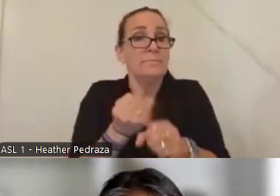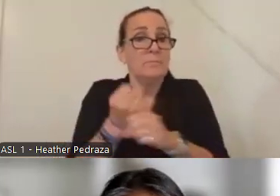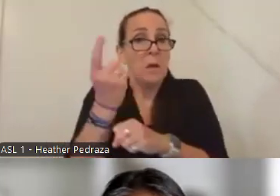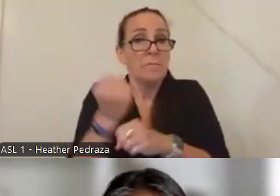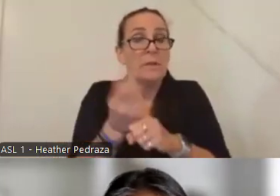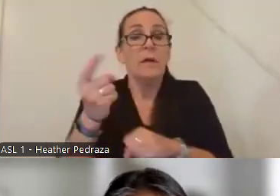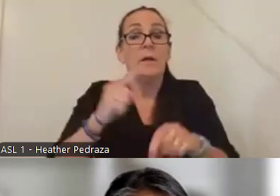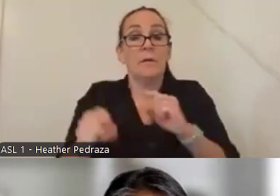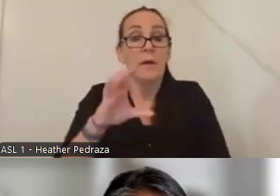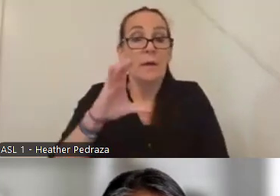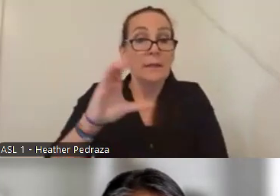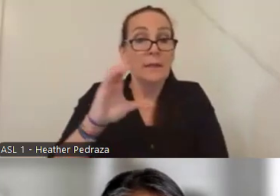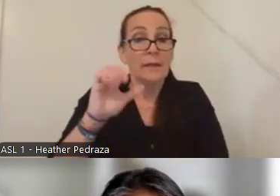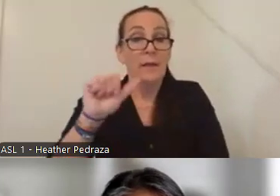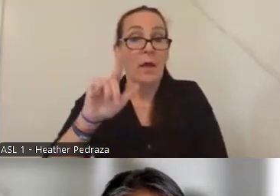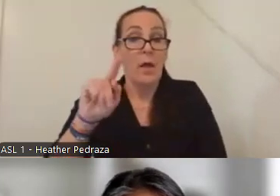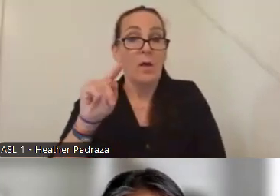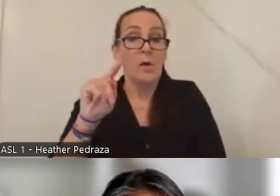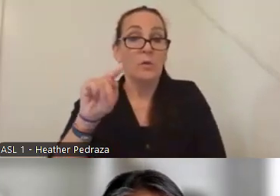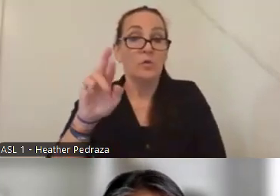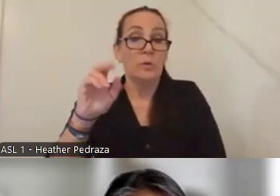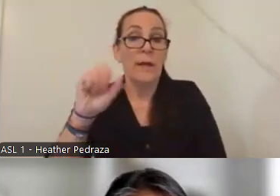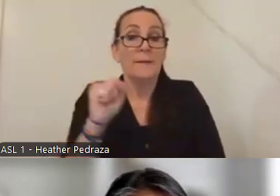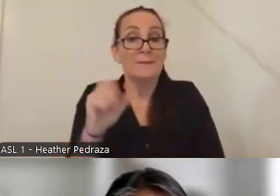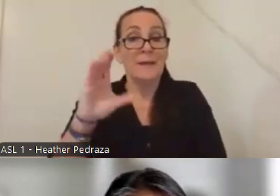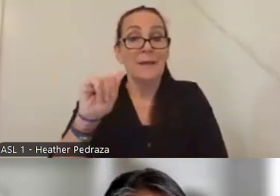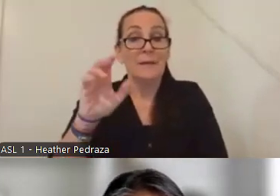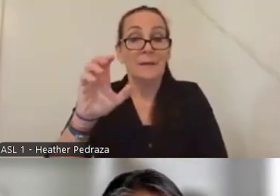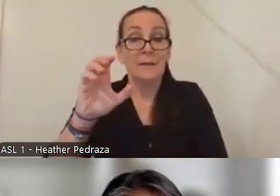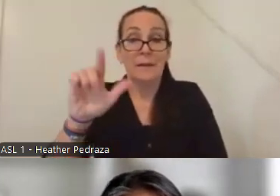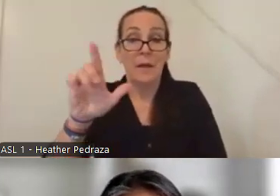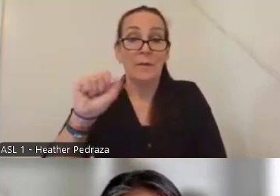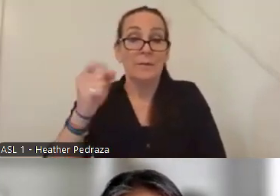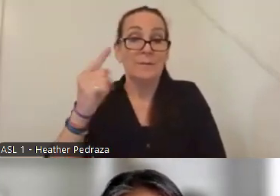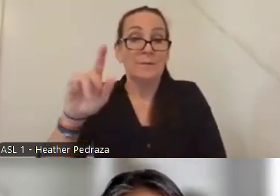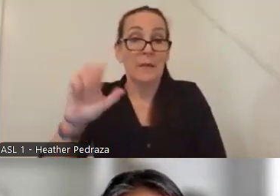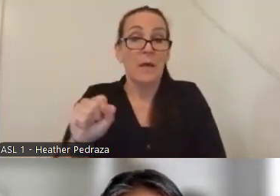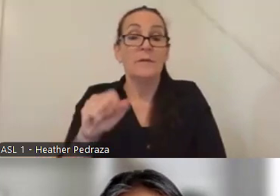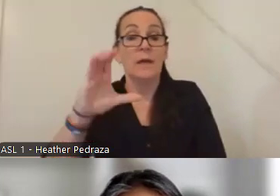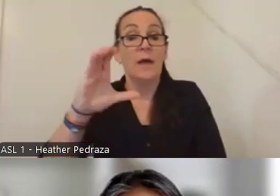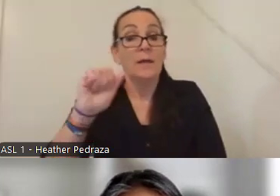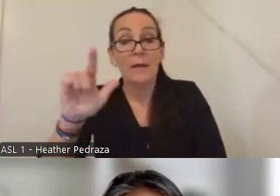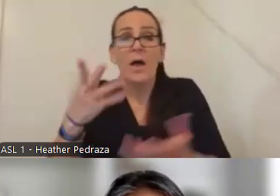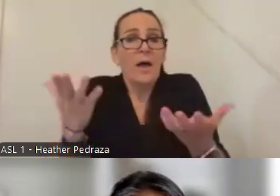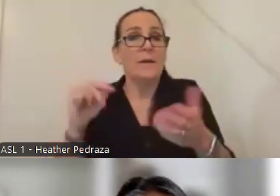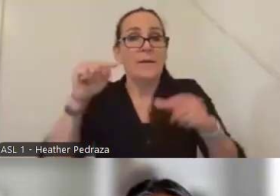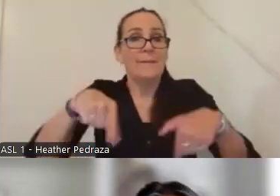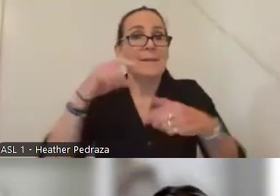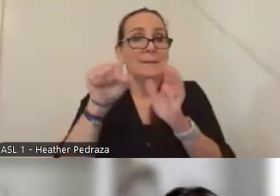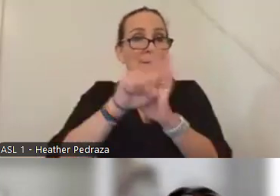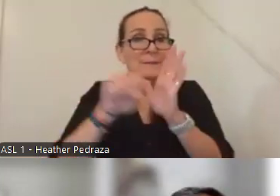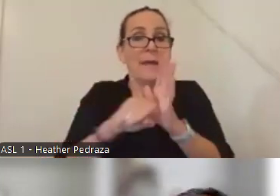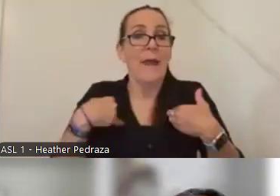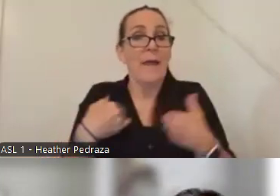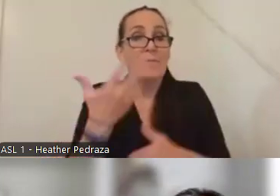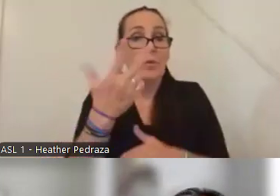Caltrans, the CalSTAs, our state has 3 different agencies that manage transportation, and not a single one of them has